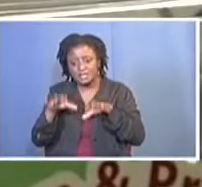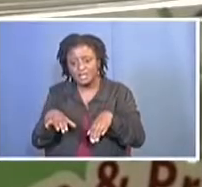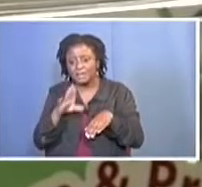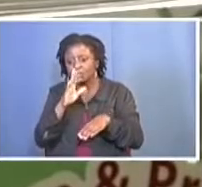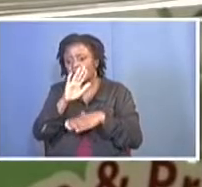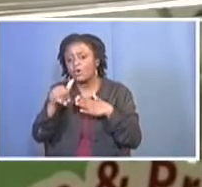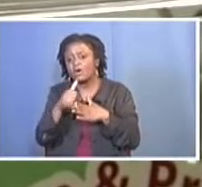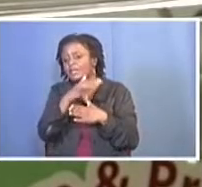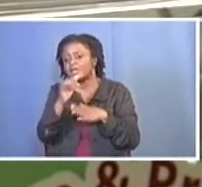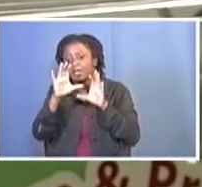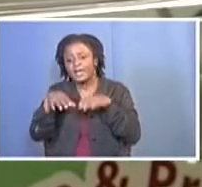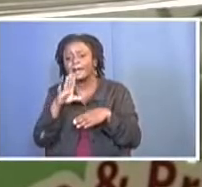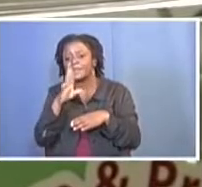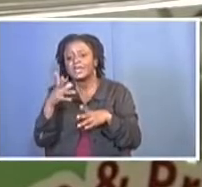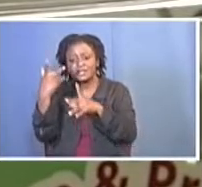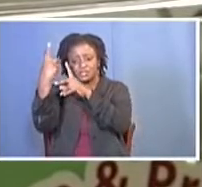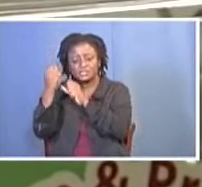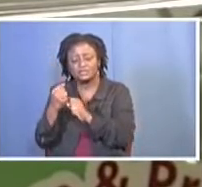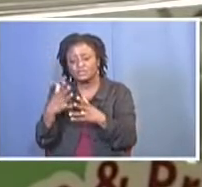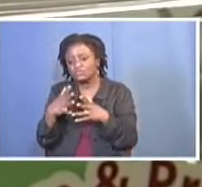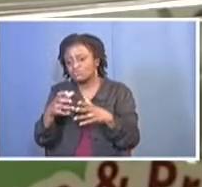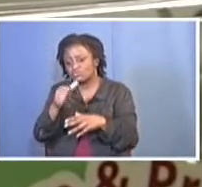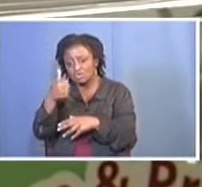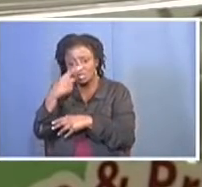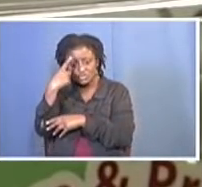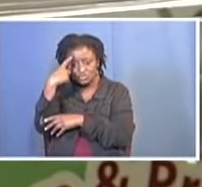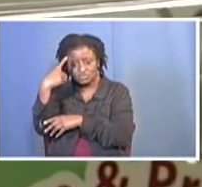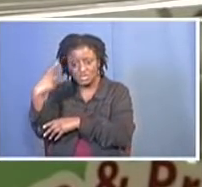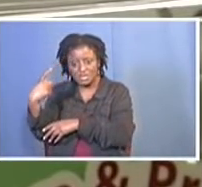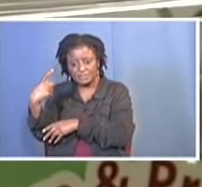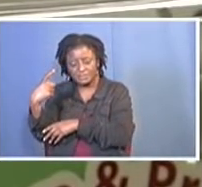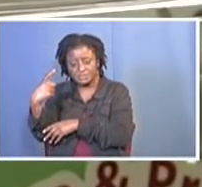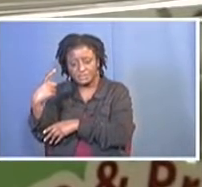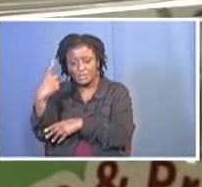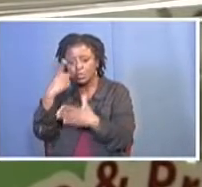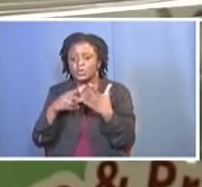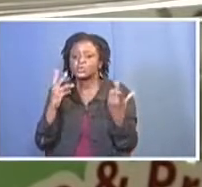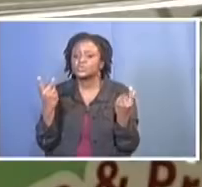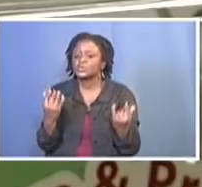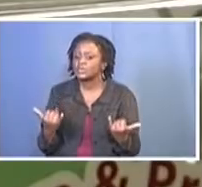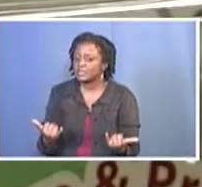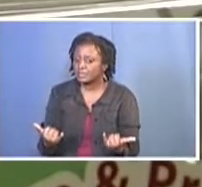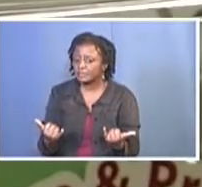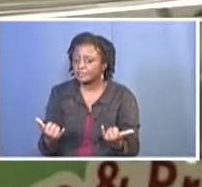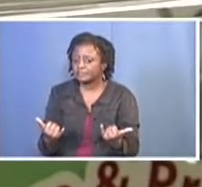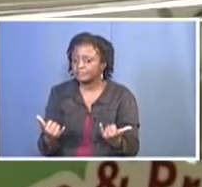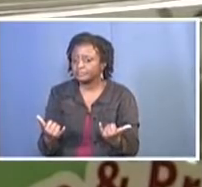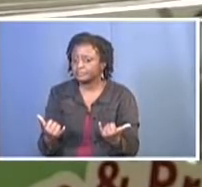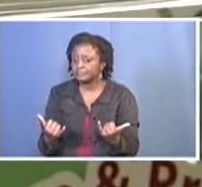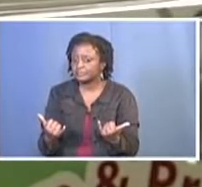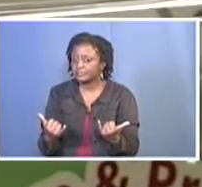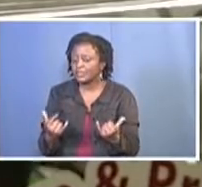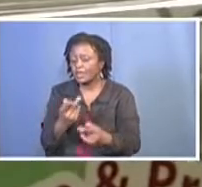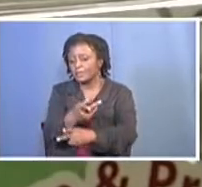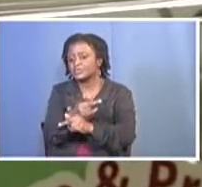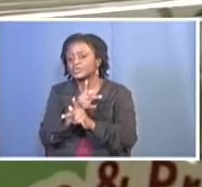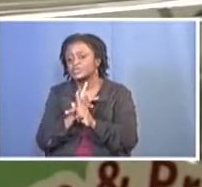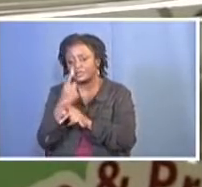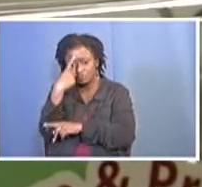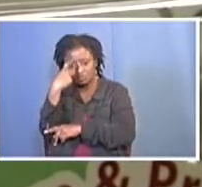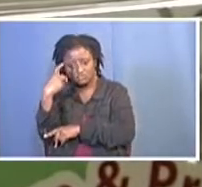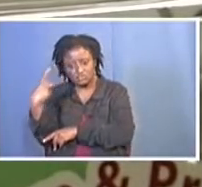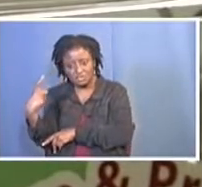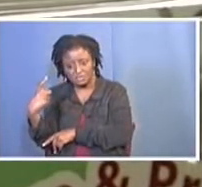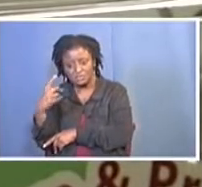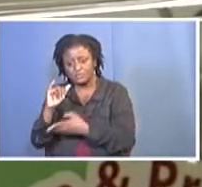that they can be and achieve their greatest dreams. So what we're doing now, we are about preserving the dreams of